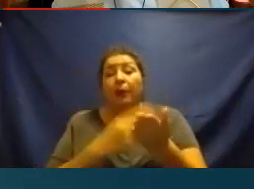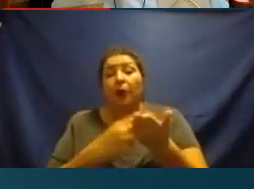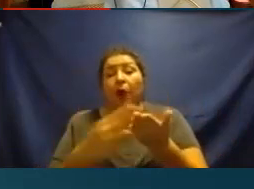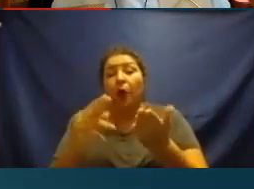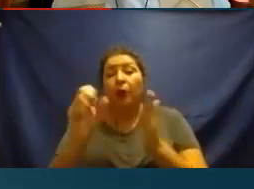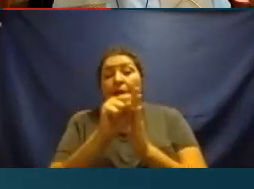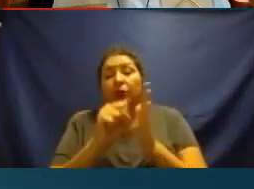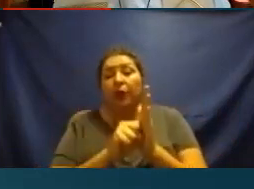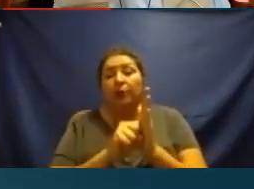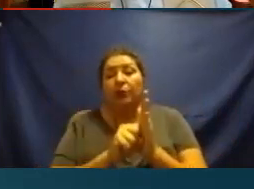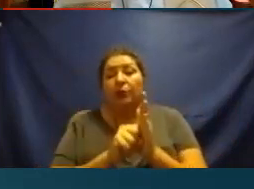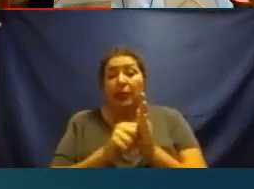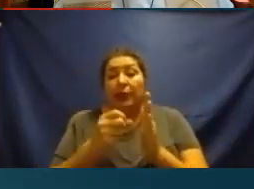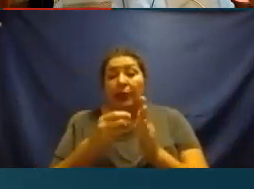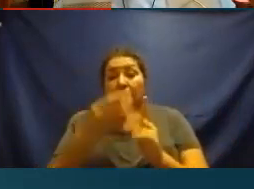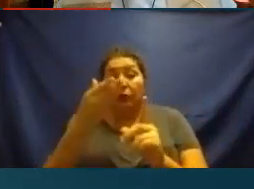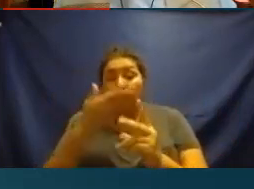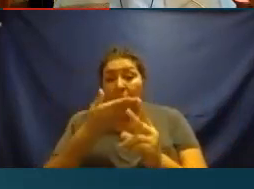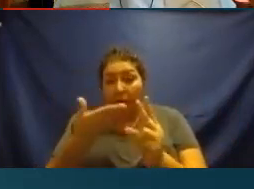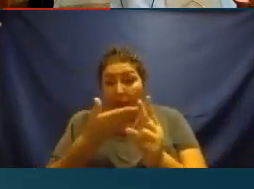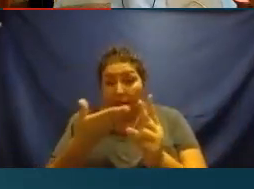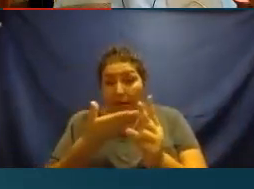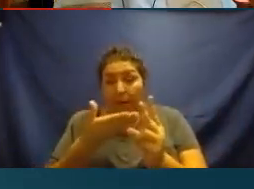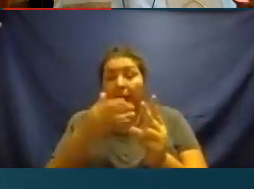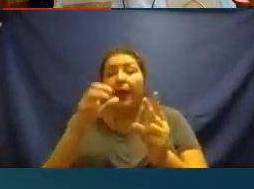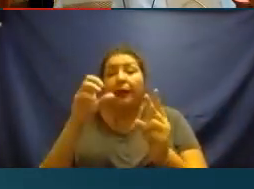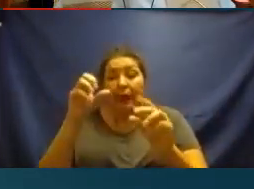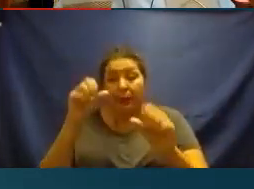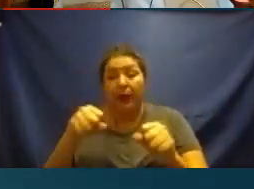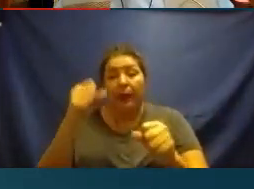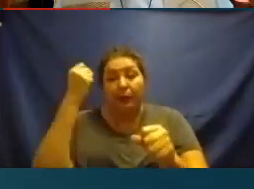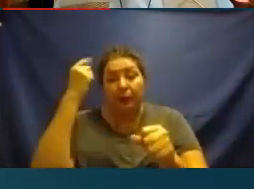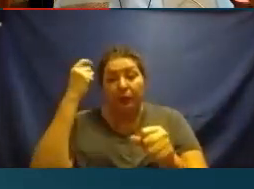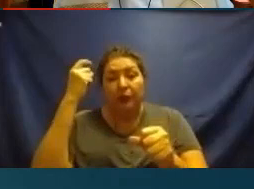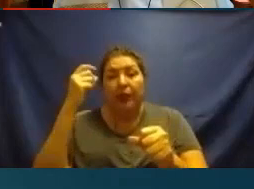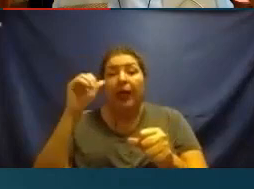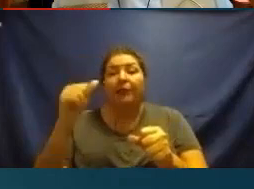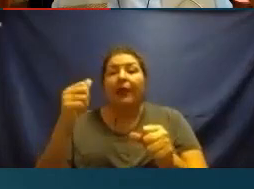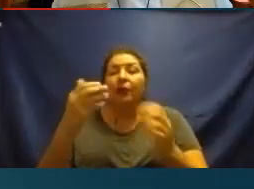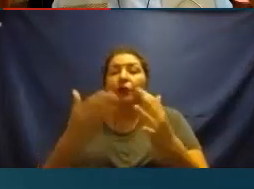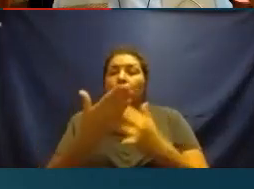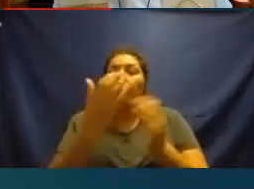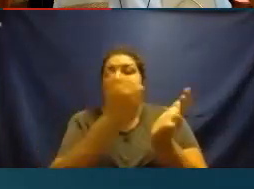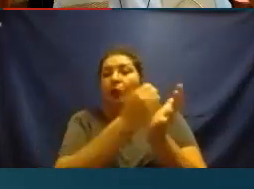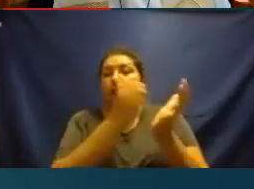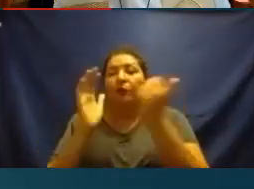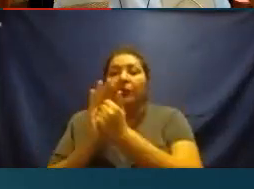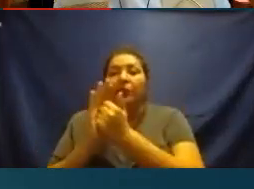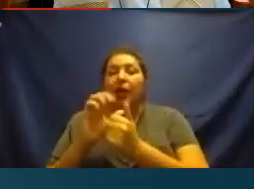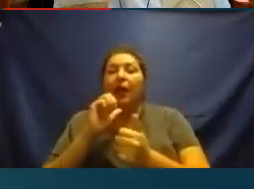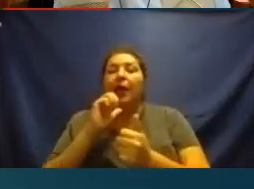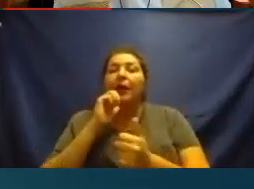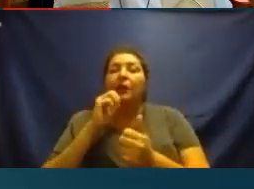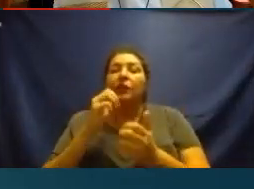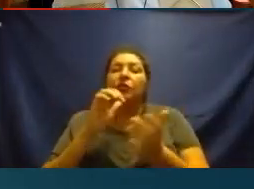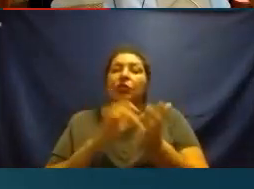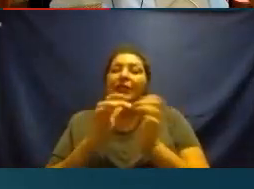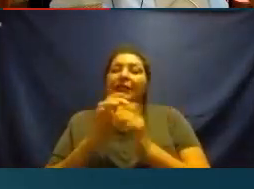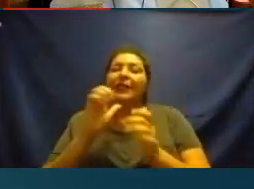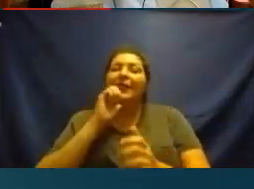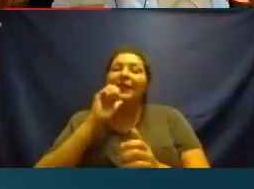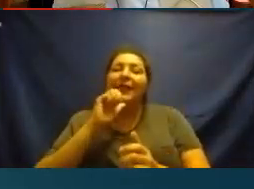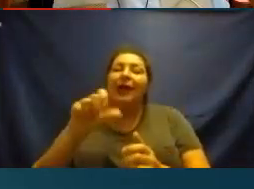to understand that in the crucifixion, Jesus not only redeems Israel, but he redeemed the